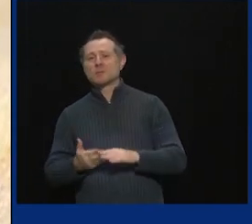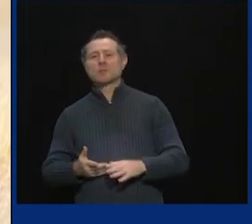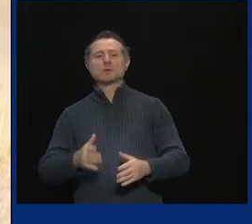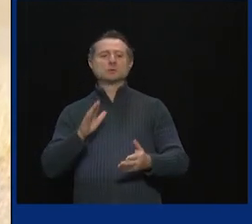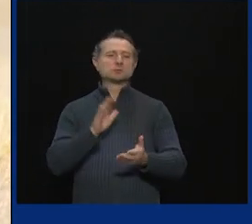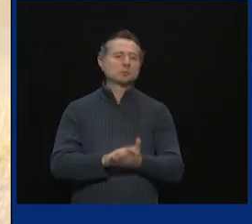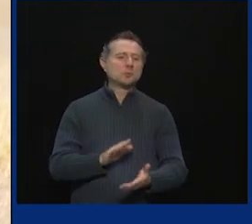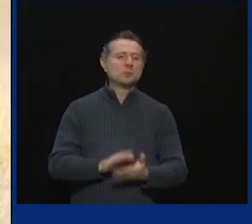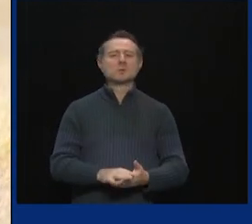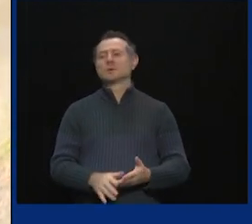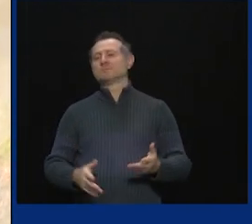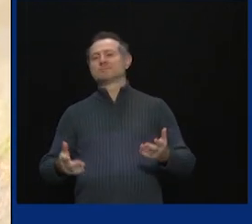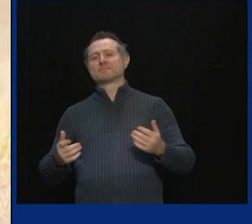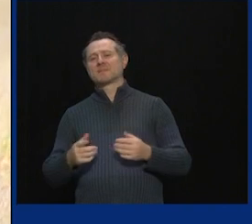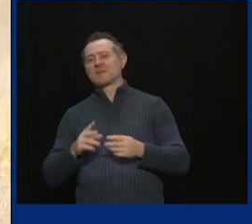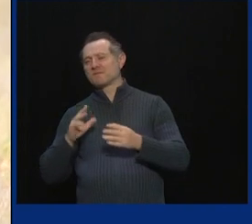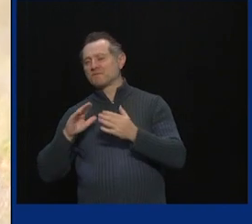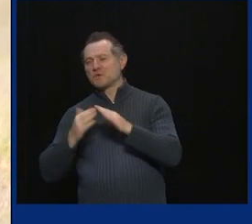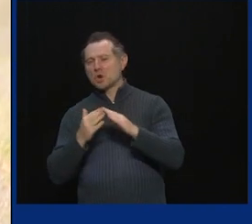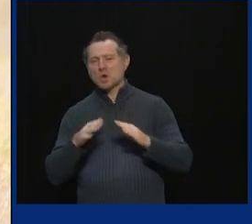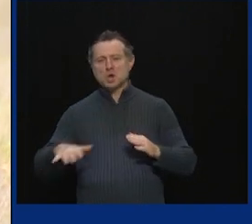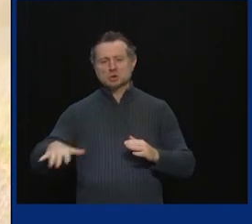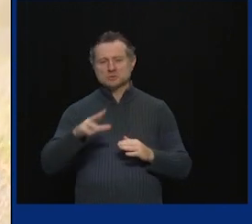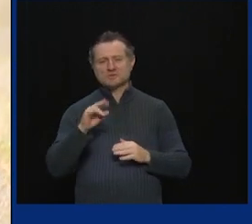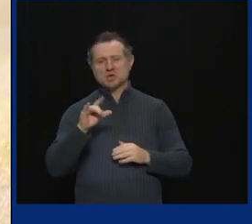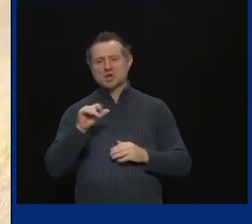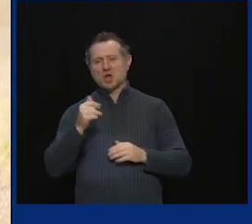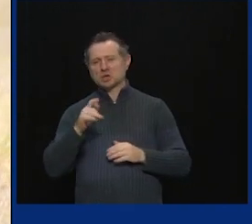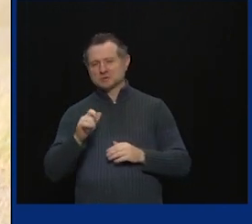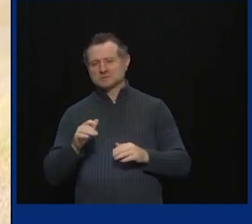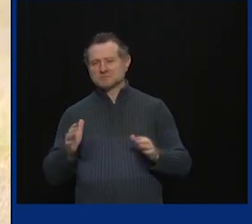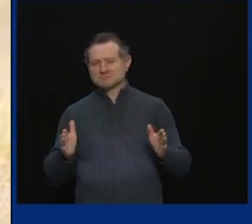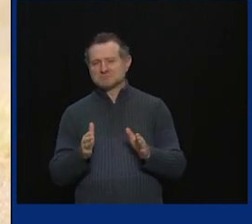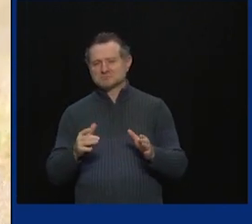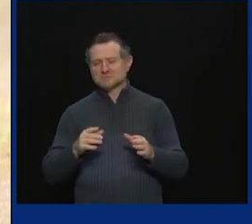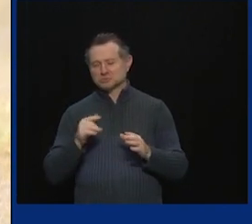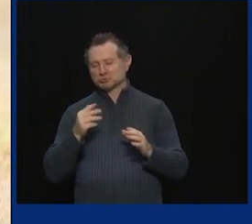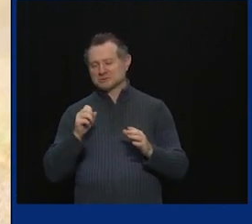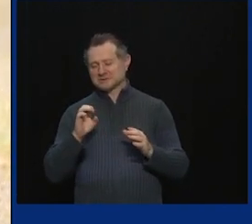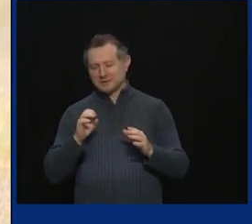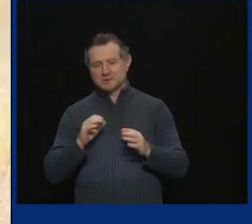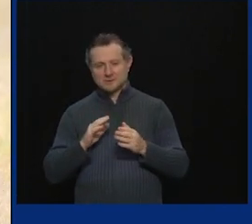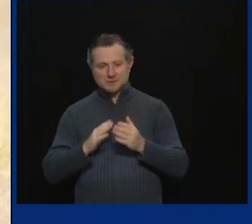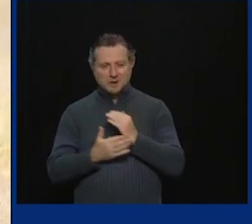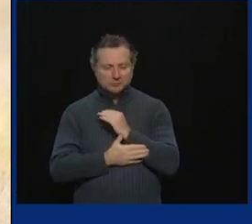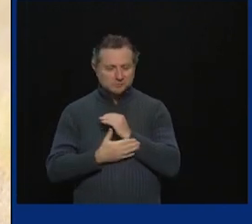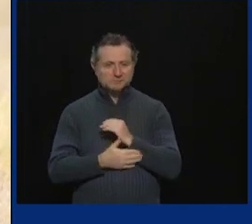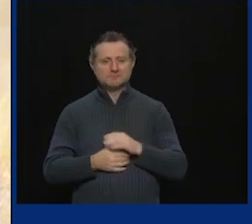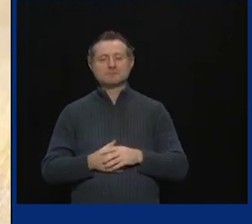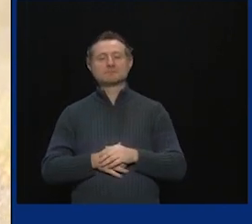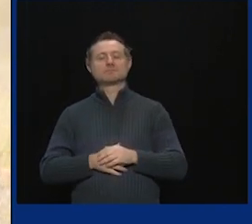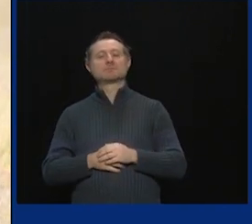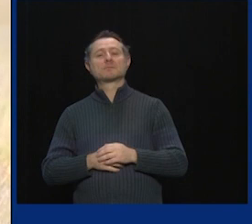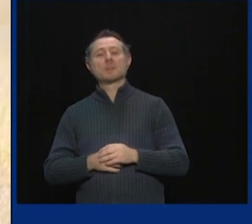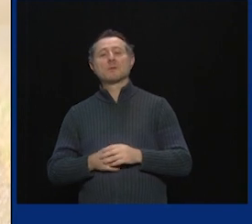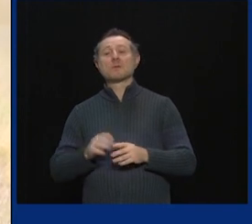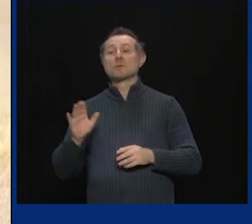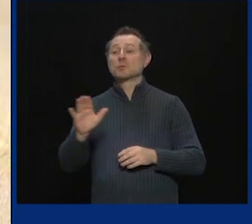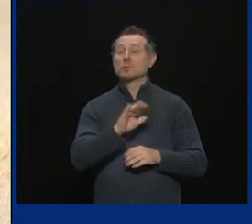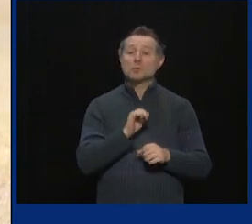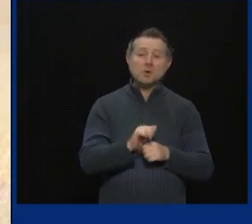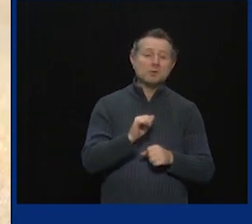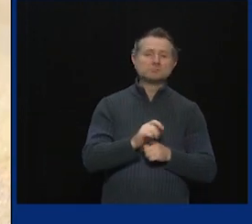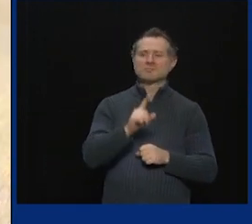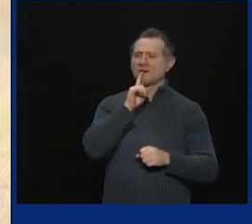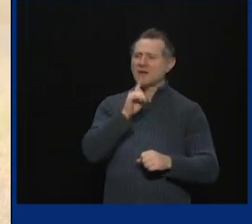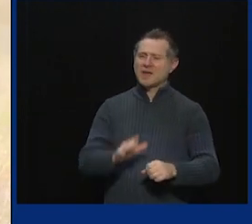Genesee County. Your work, your thoughtful dedication to this project here at Stamp has been